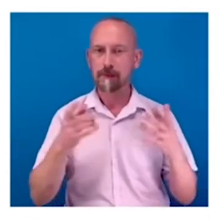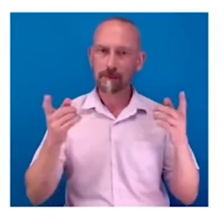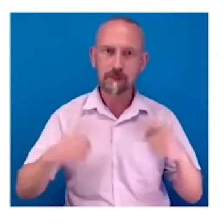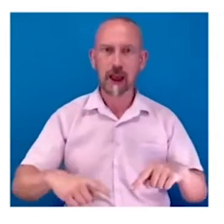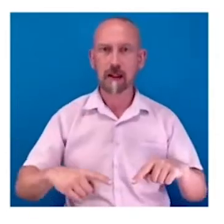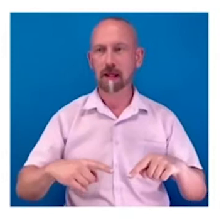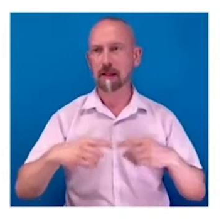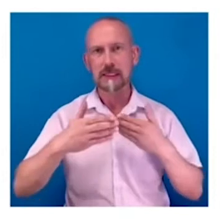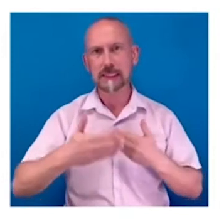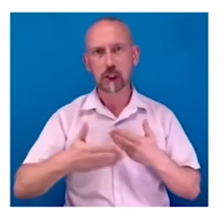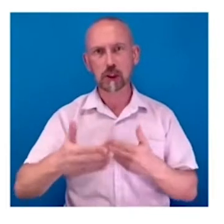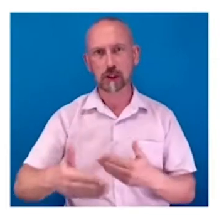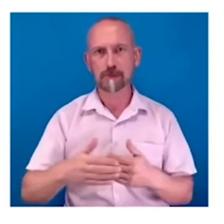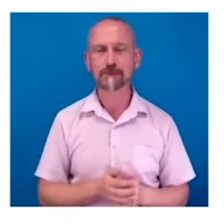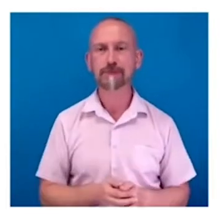sessions.